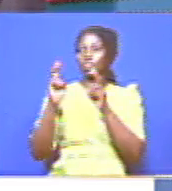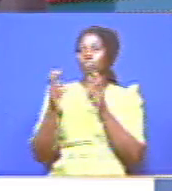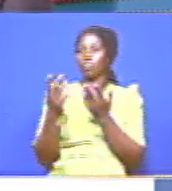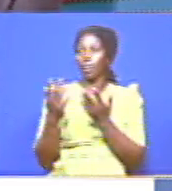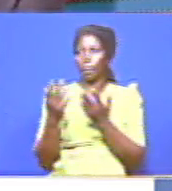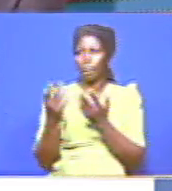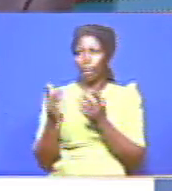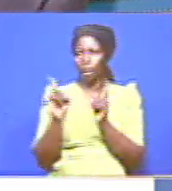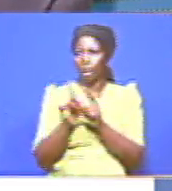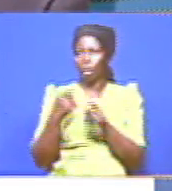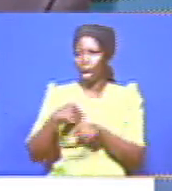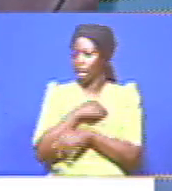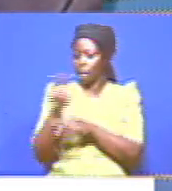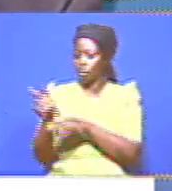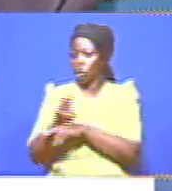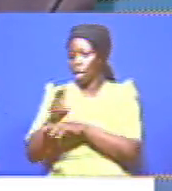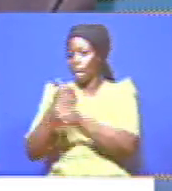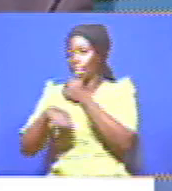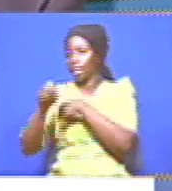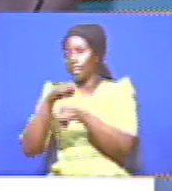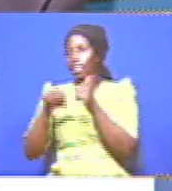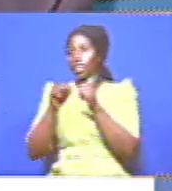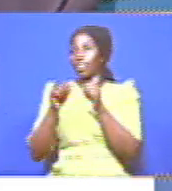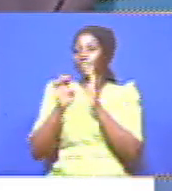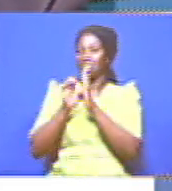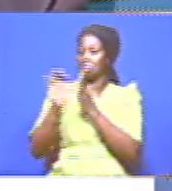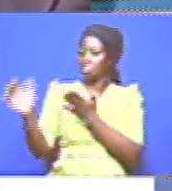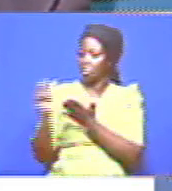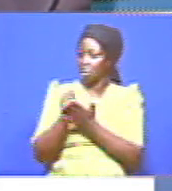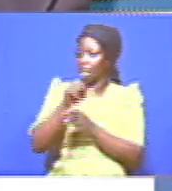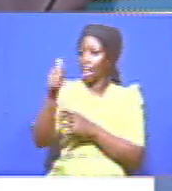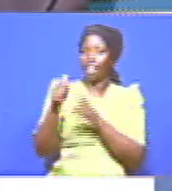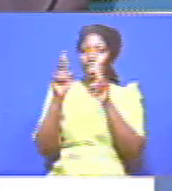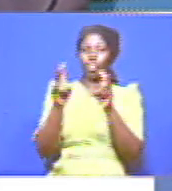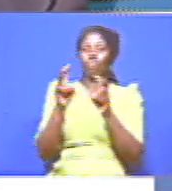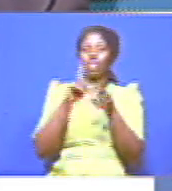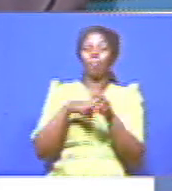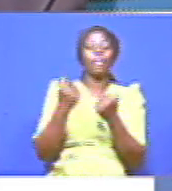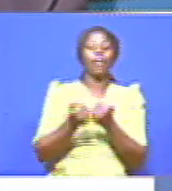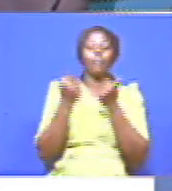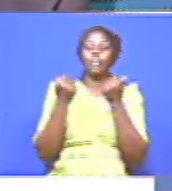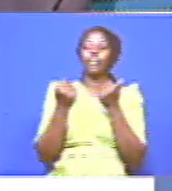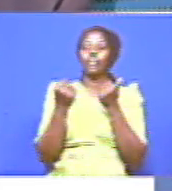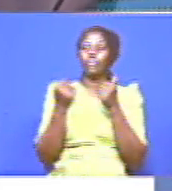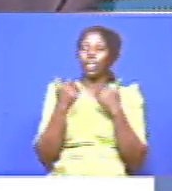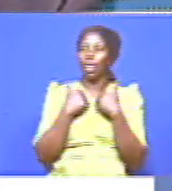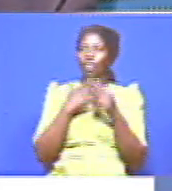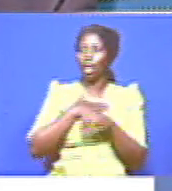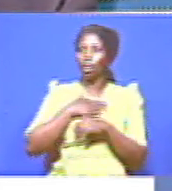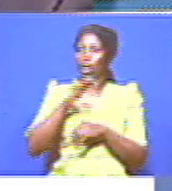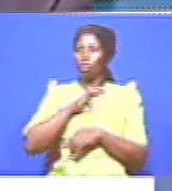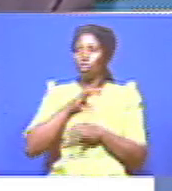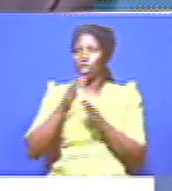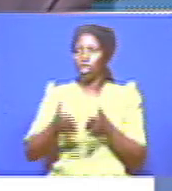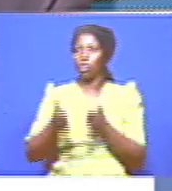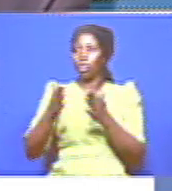also monitor whatever activities, particularly during recruitments and mm-hmm. other issues when they are taking place. Mm-hmm. We have our own way of